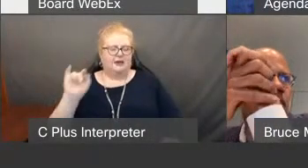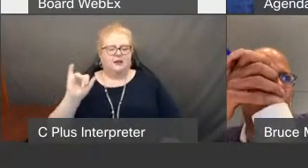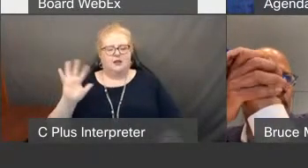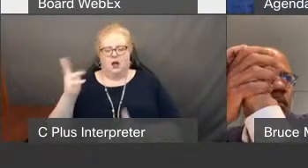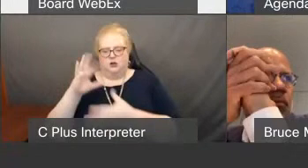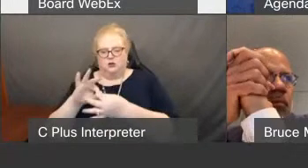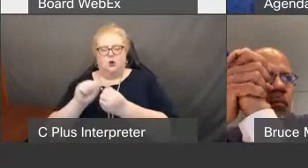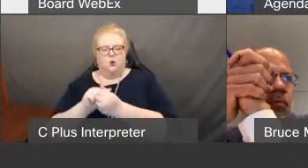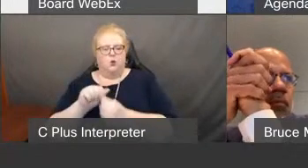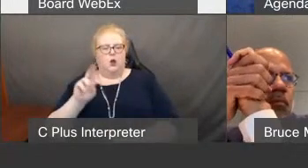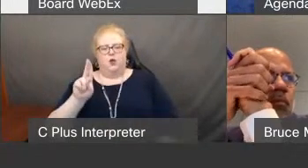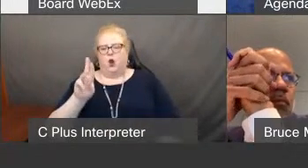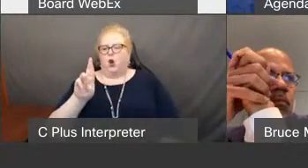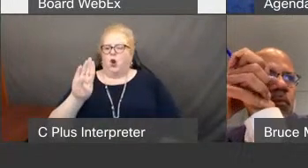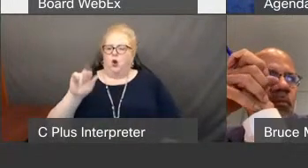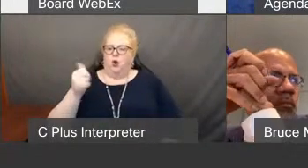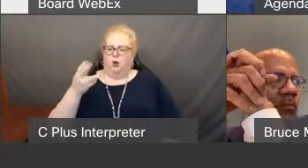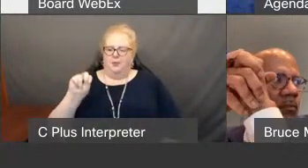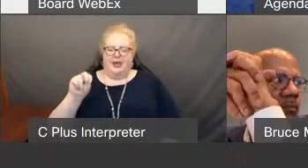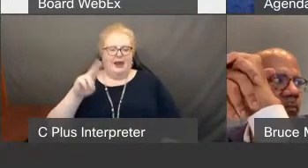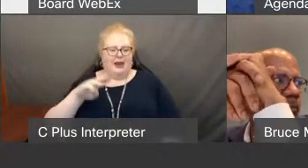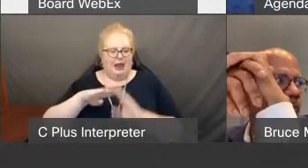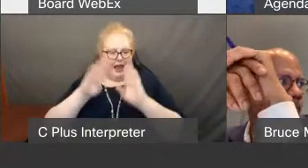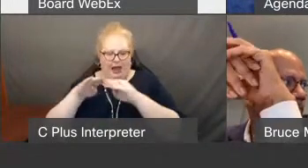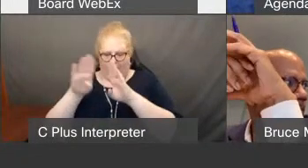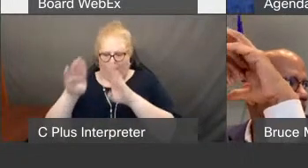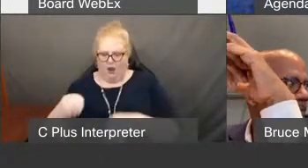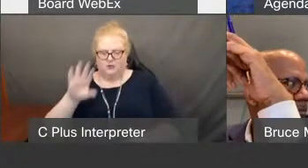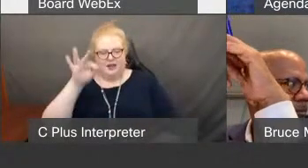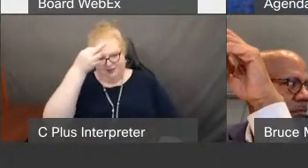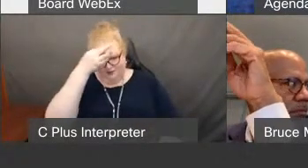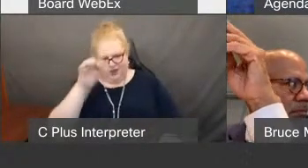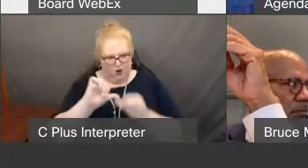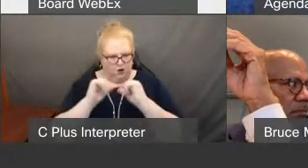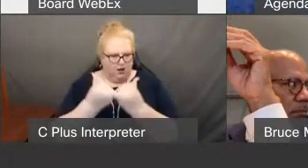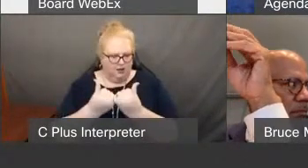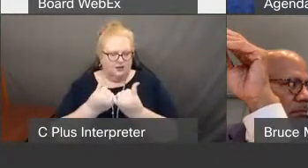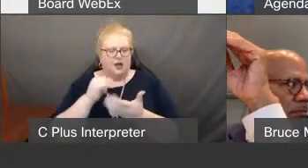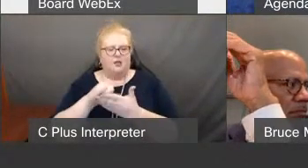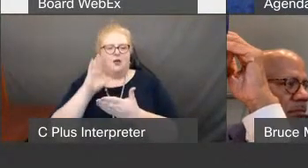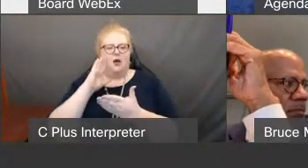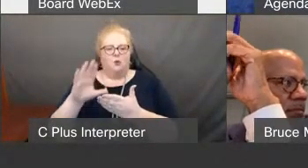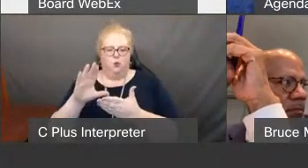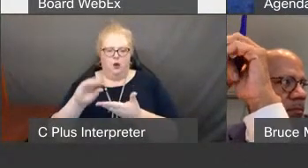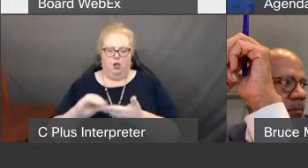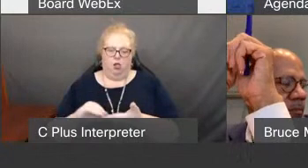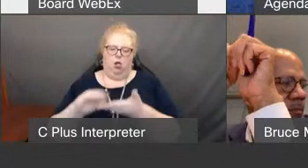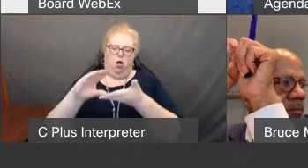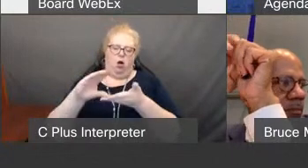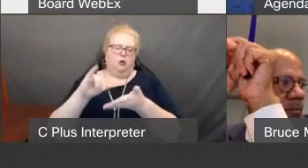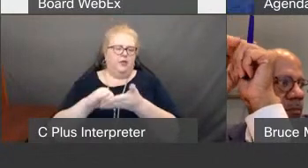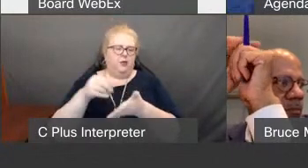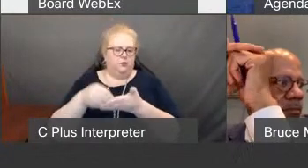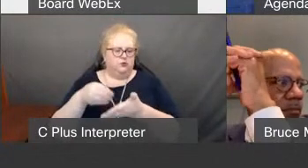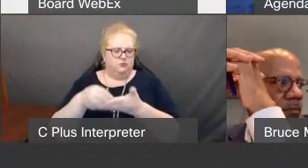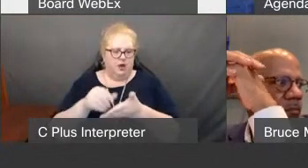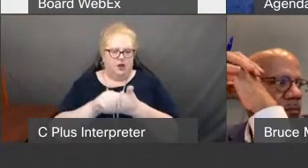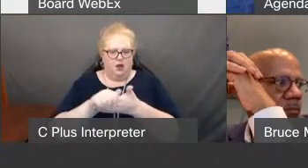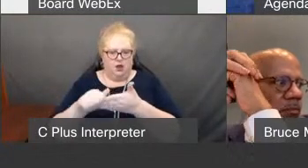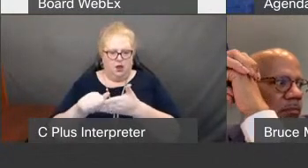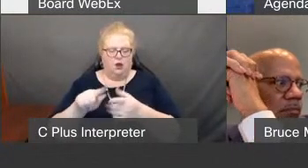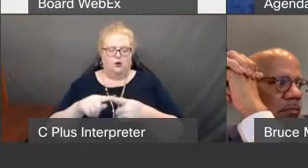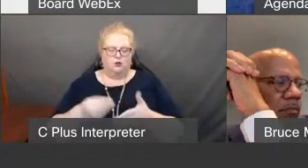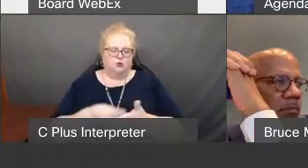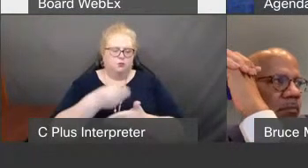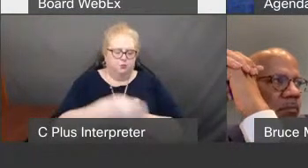federal agency, where these dollars will augment those dollars in housing neighborhood programming to purchase and rehab